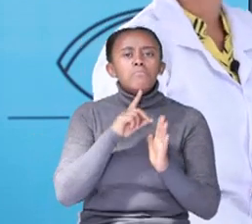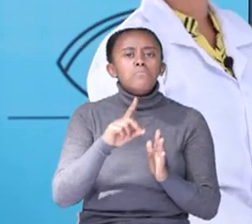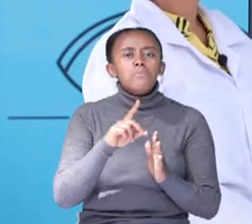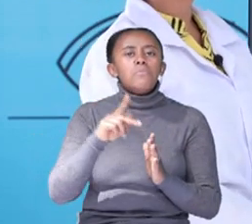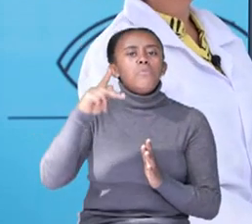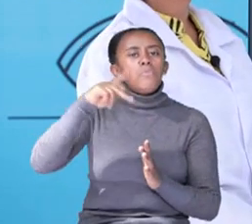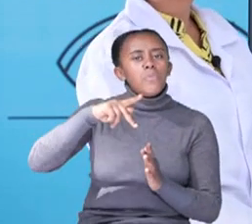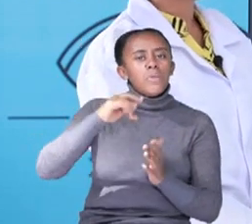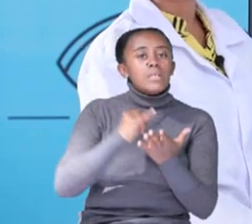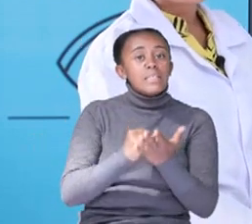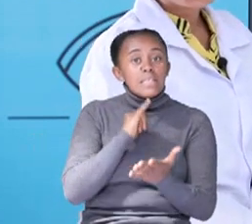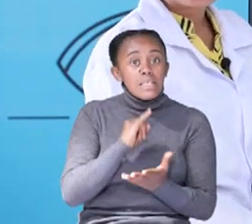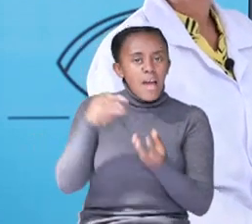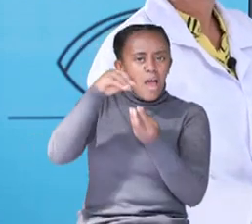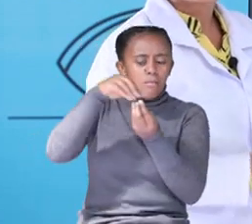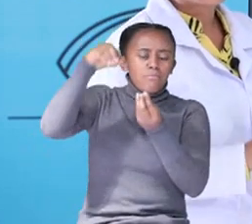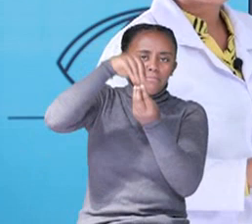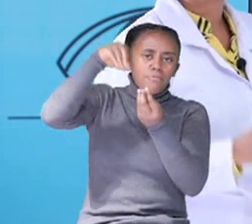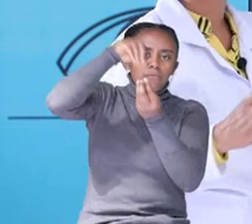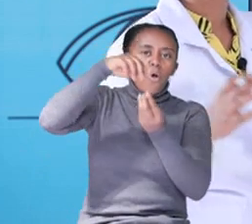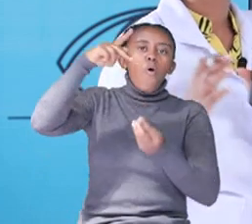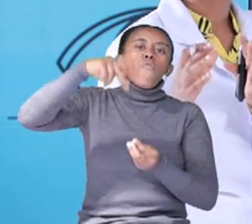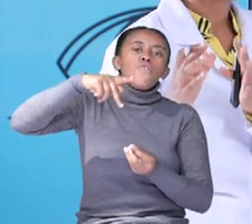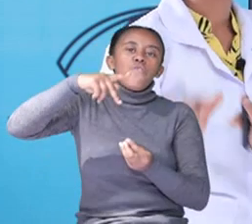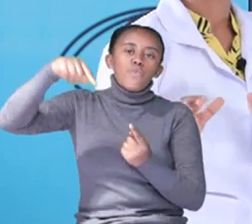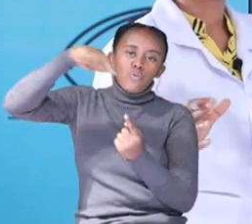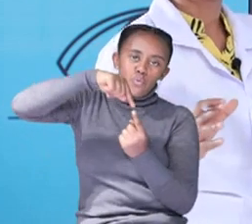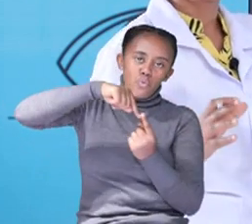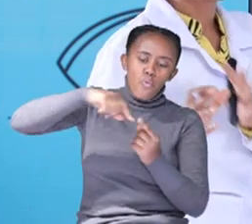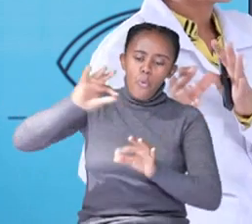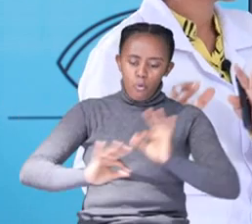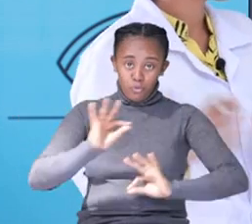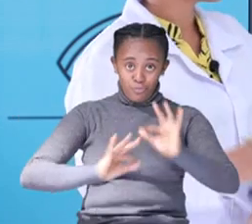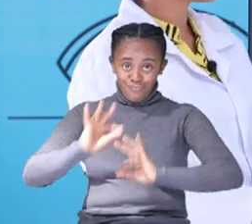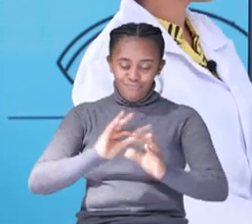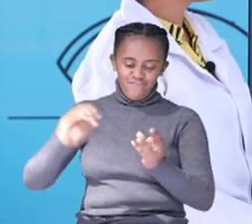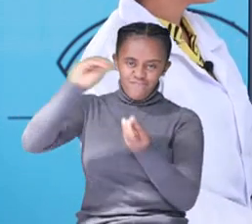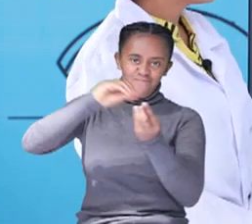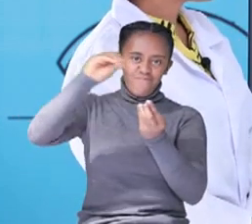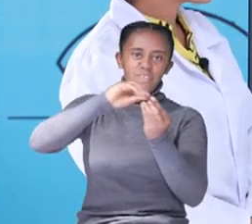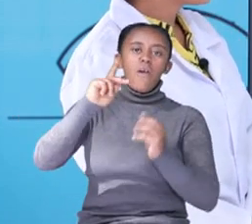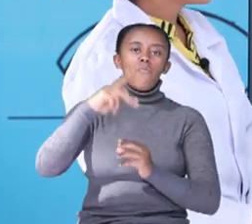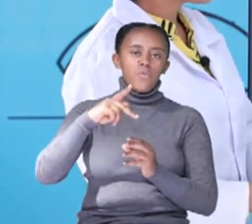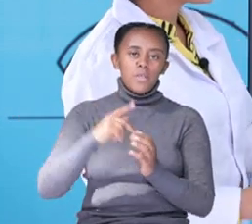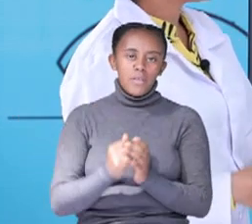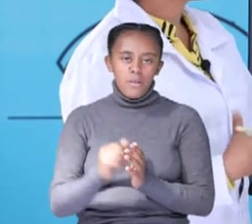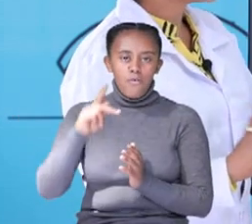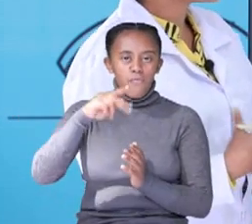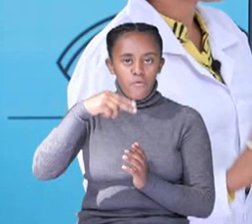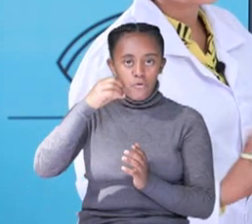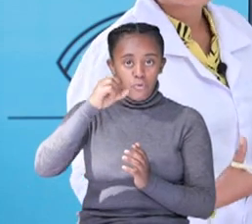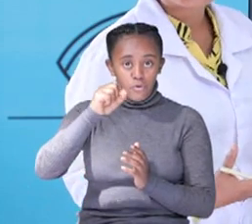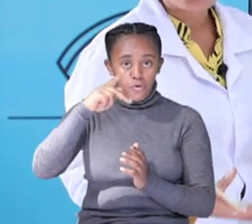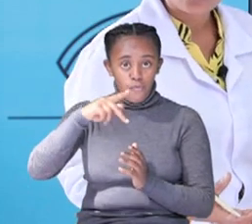Phosphorylation means it is addition of phosphate to a molecule or to a substrate. So when